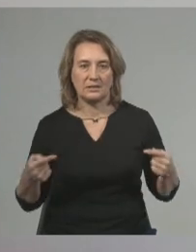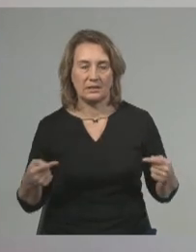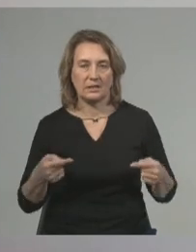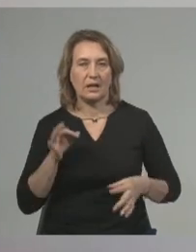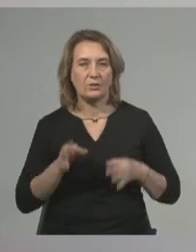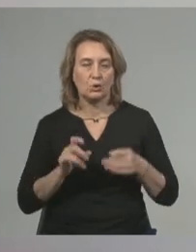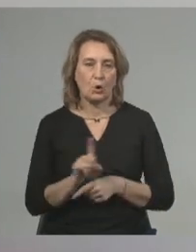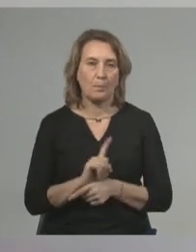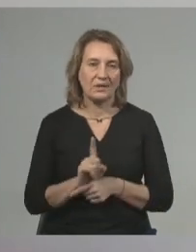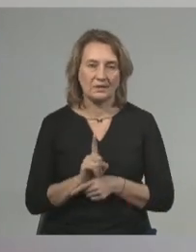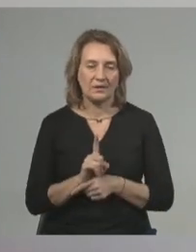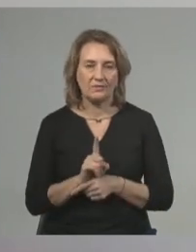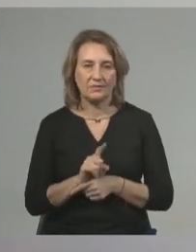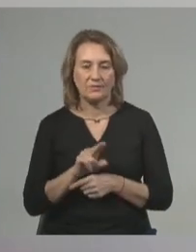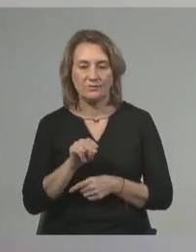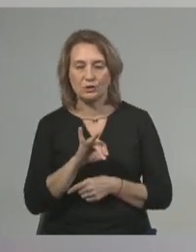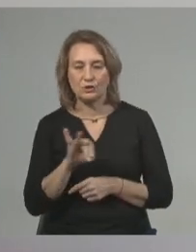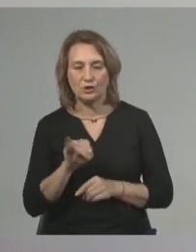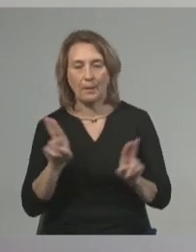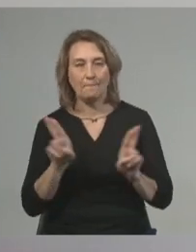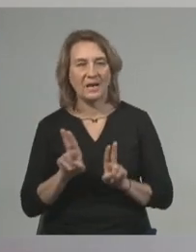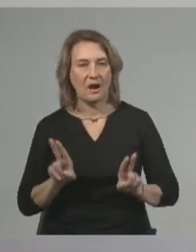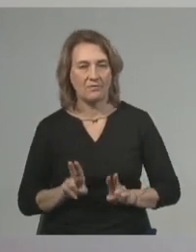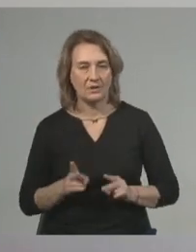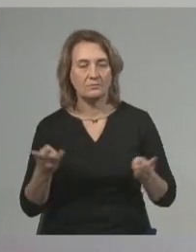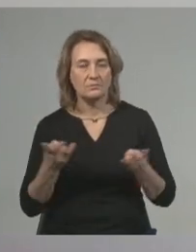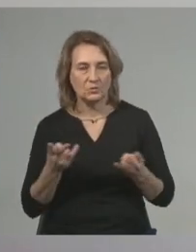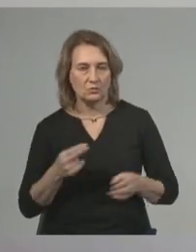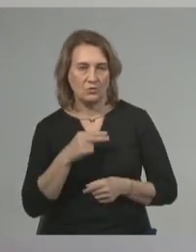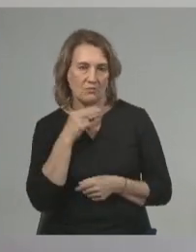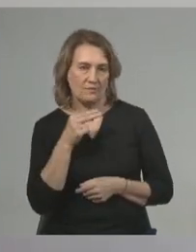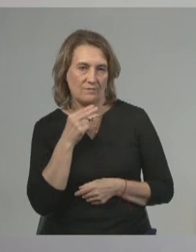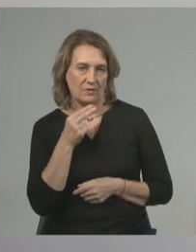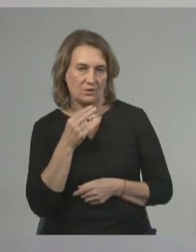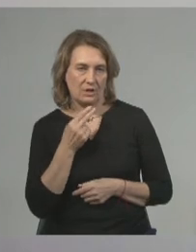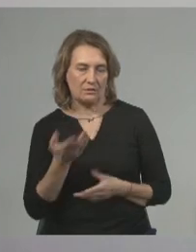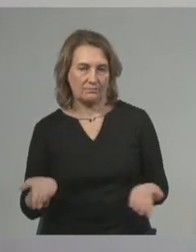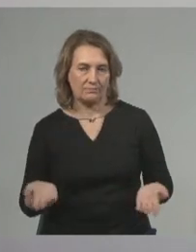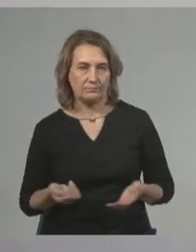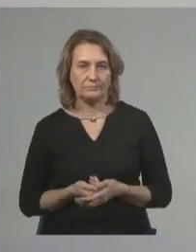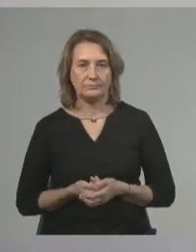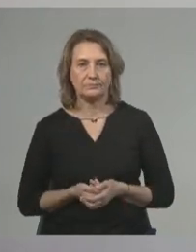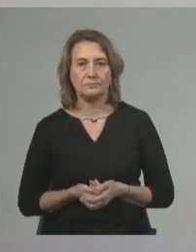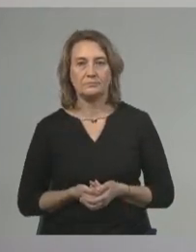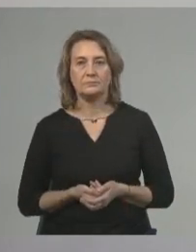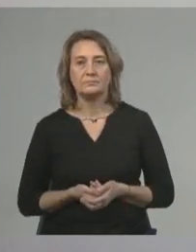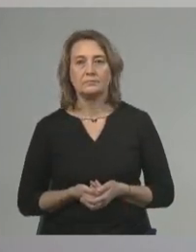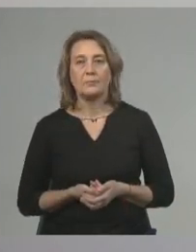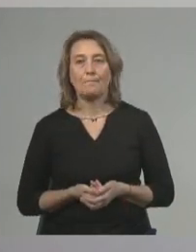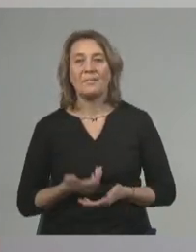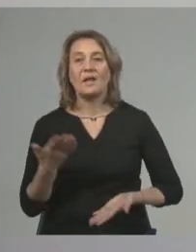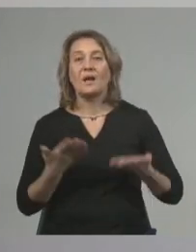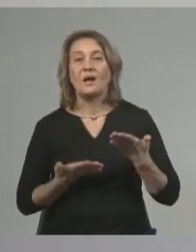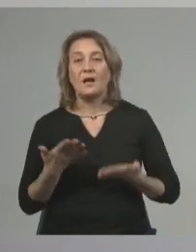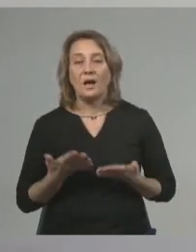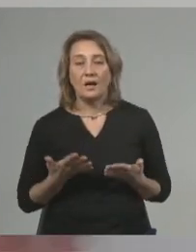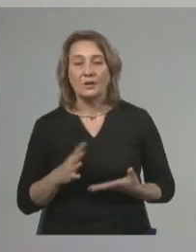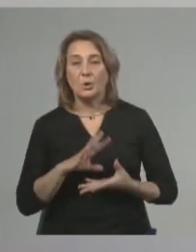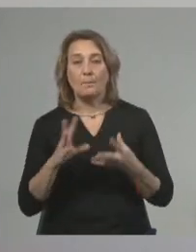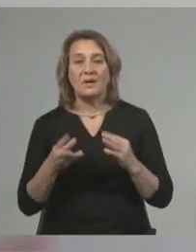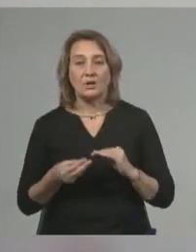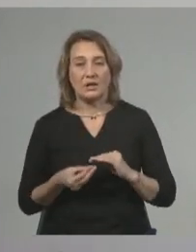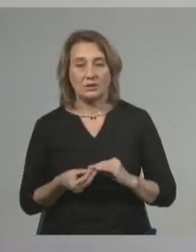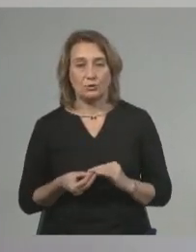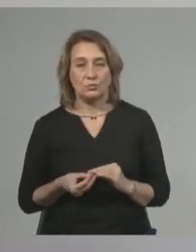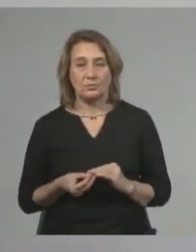again it's not the first time that these kinds of things happen if you analyze it historically although again differences in